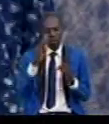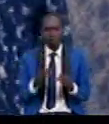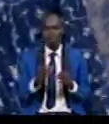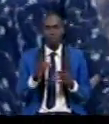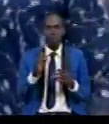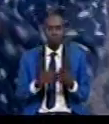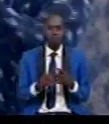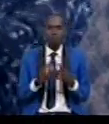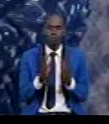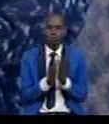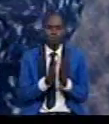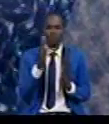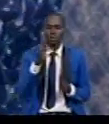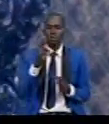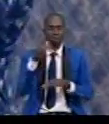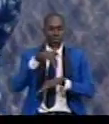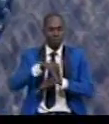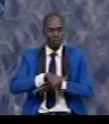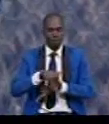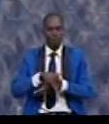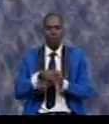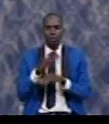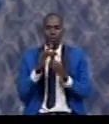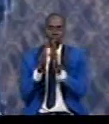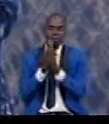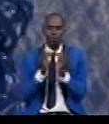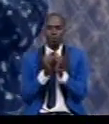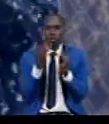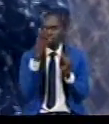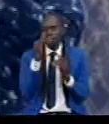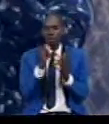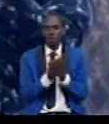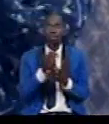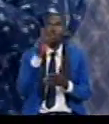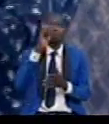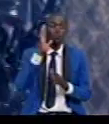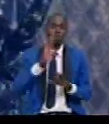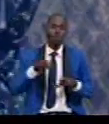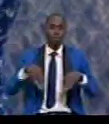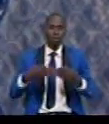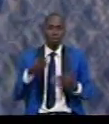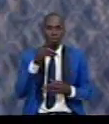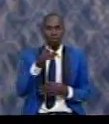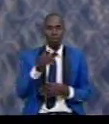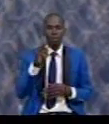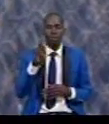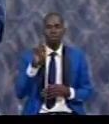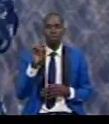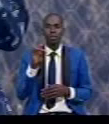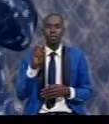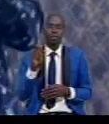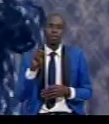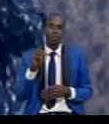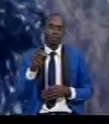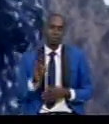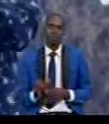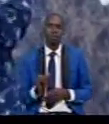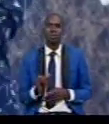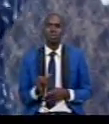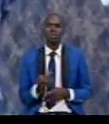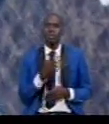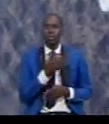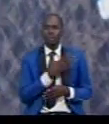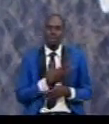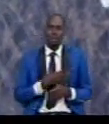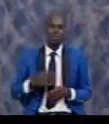new kidney. And I prayed, I say, I now see how people used to stand on the pulpit and say, I pray and call the